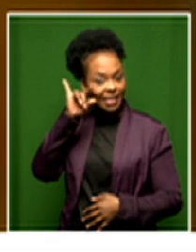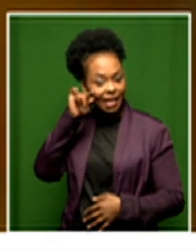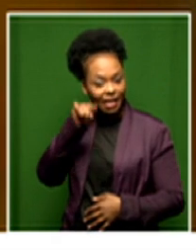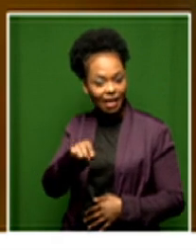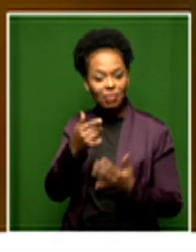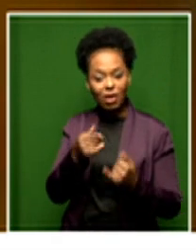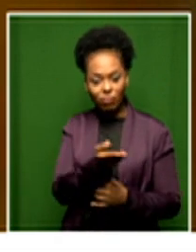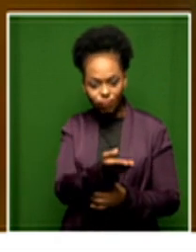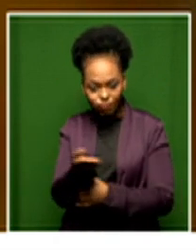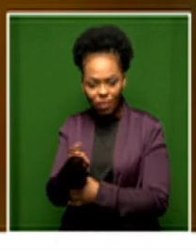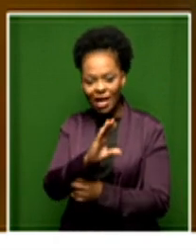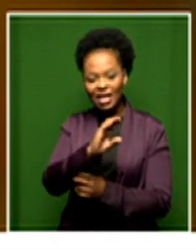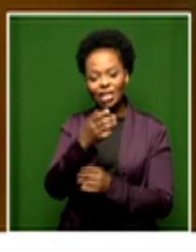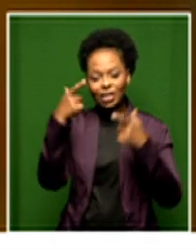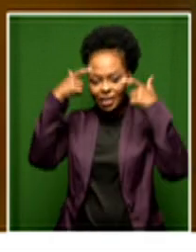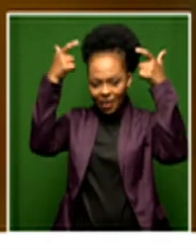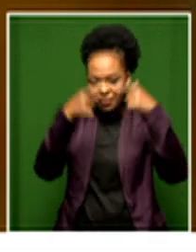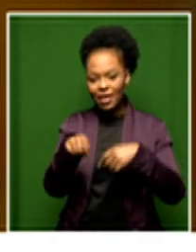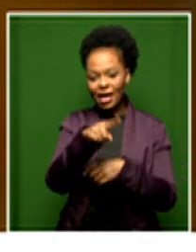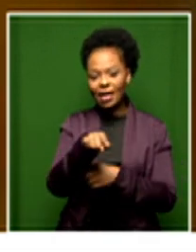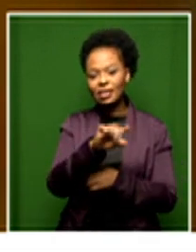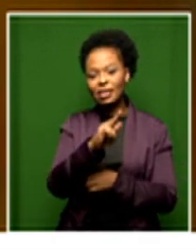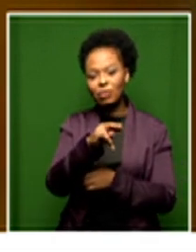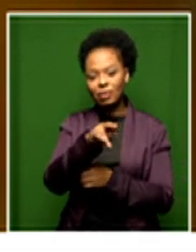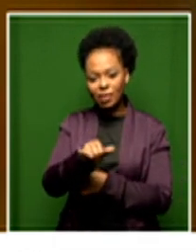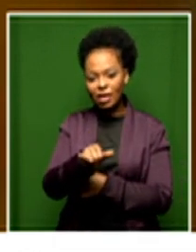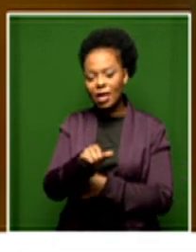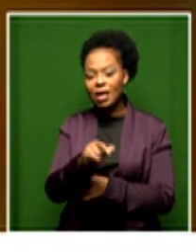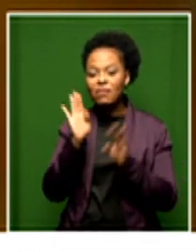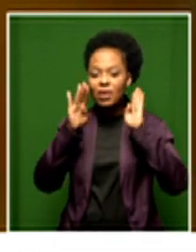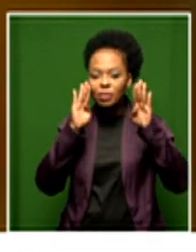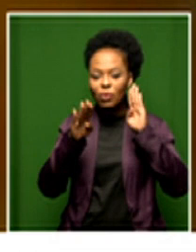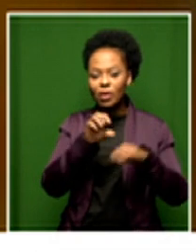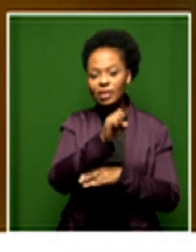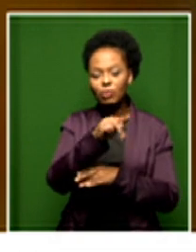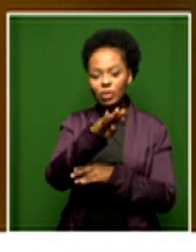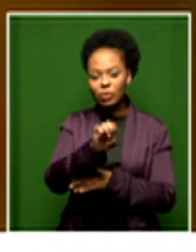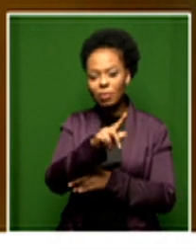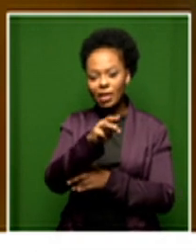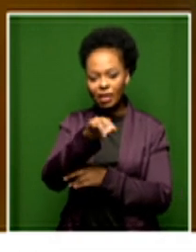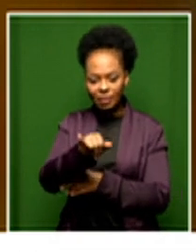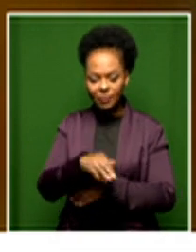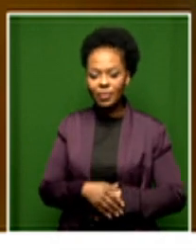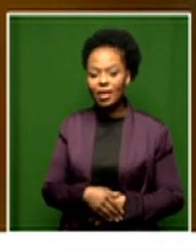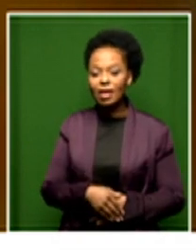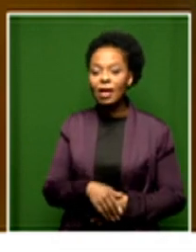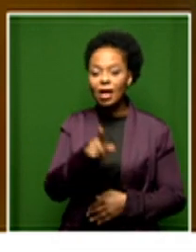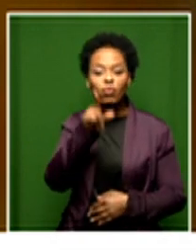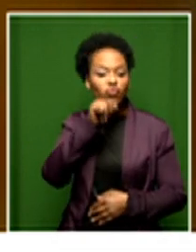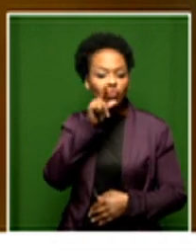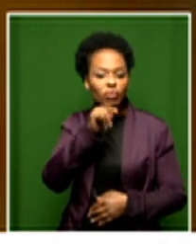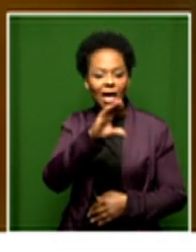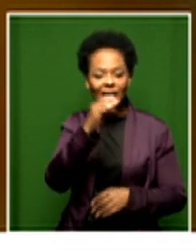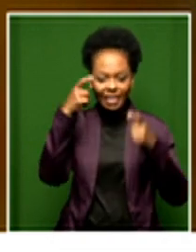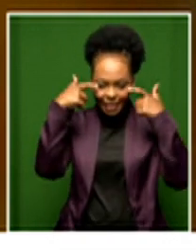at Chef Linda Mnikathi on Instagram. On Facebook, Zibusiso Mnikathi, Zibusiso Mnikathi on Facebook. And then on Twitter, at Chef Linda